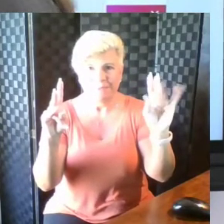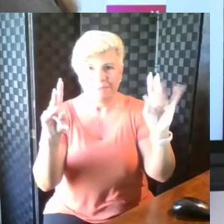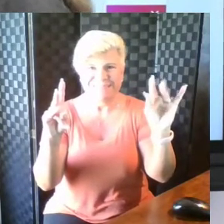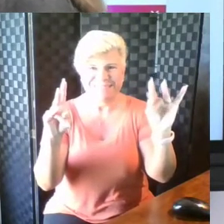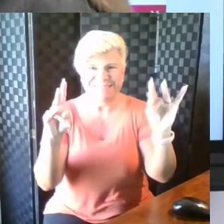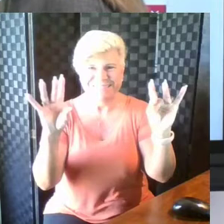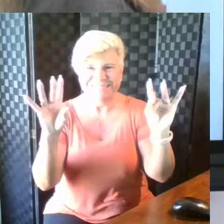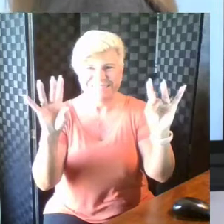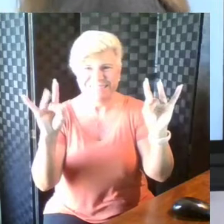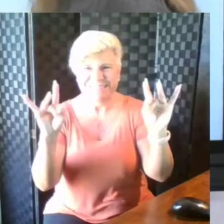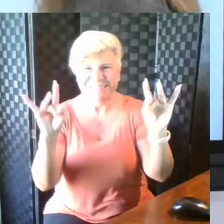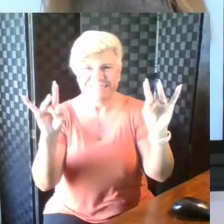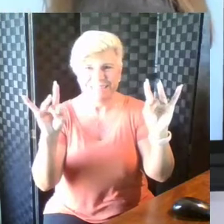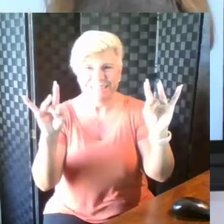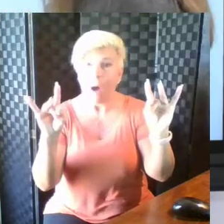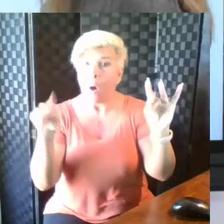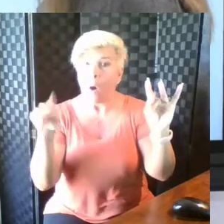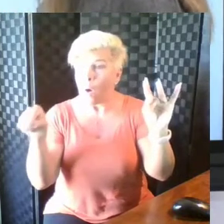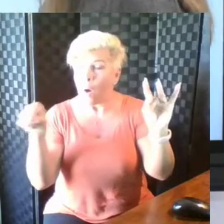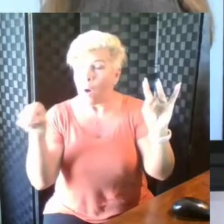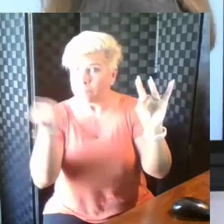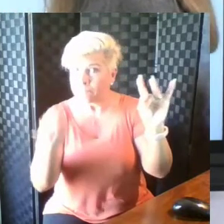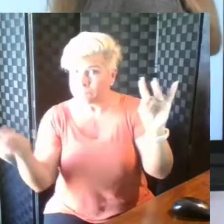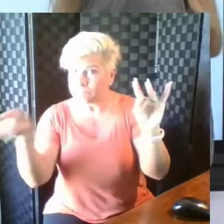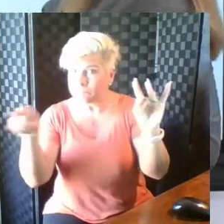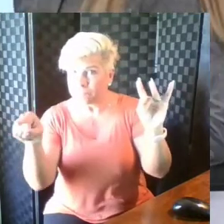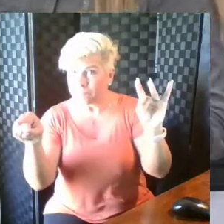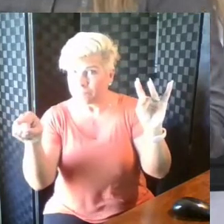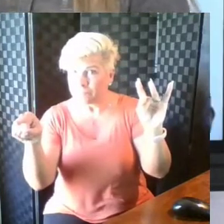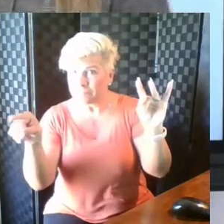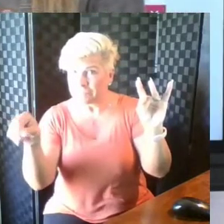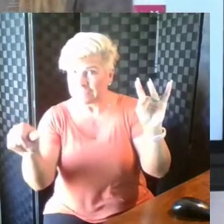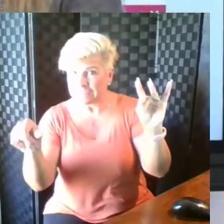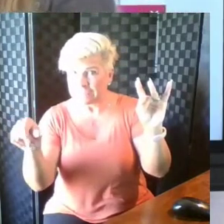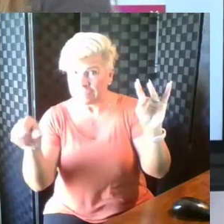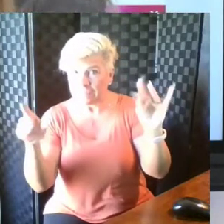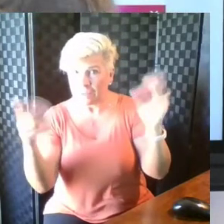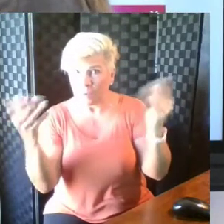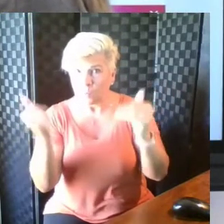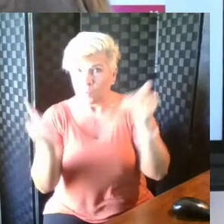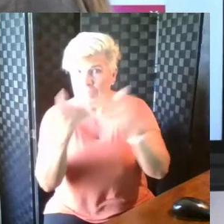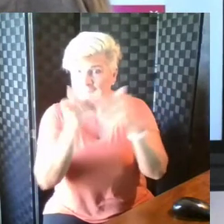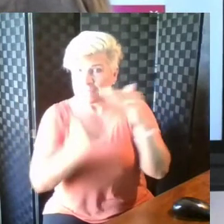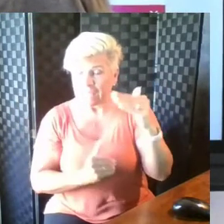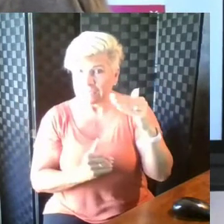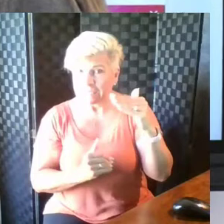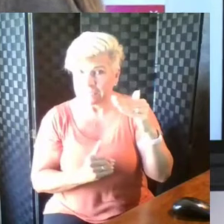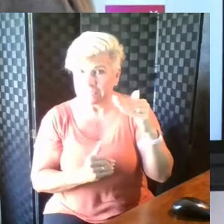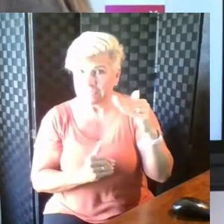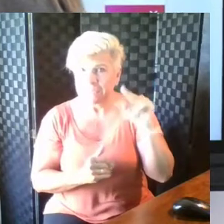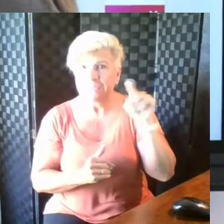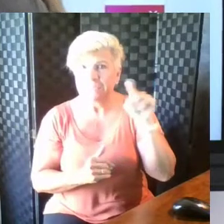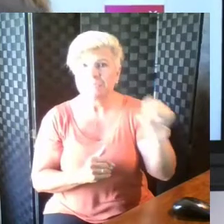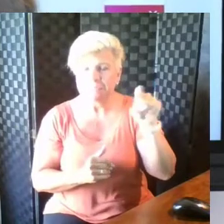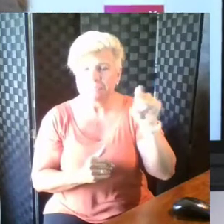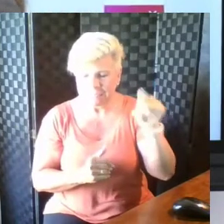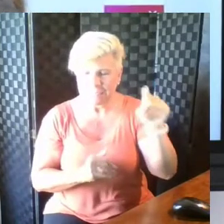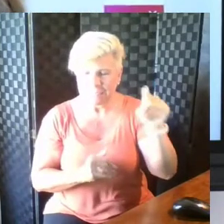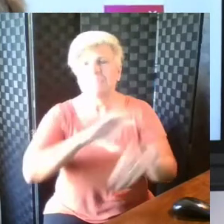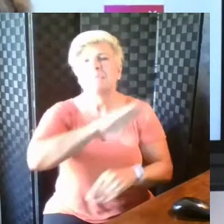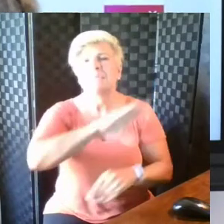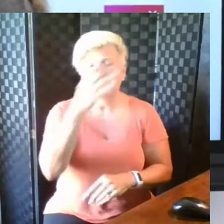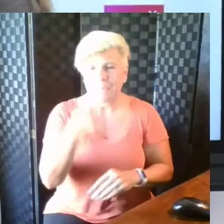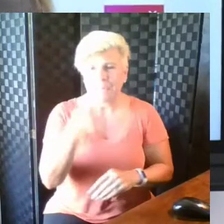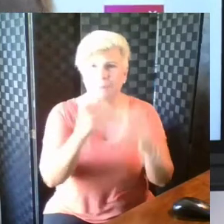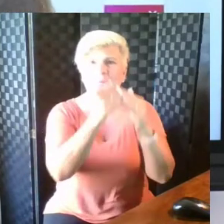17, 18, 18, and I have a couple turtles left over, so what does that mean? Our group of